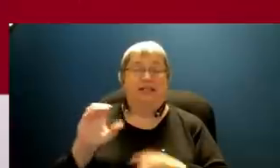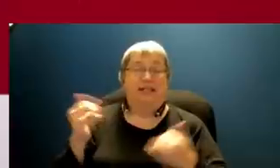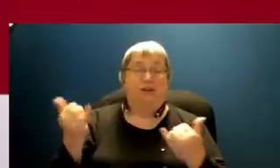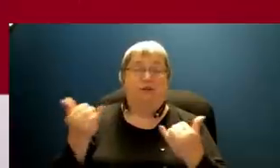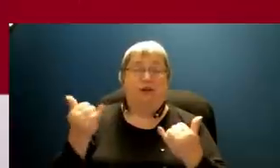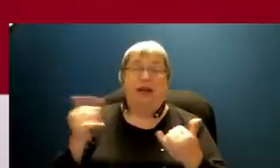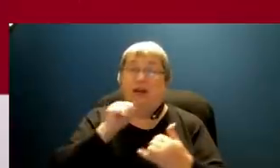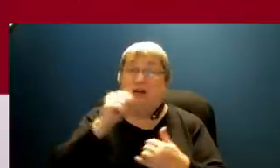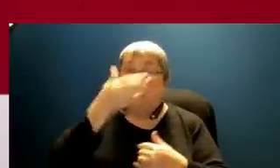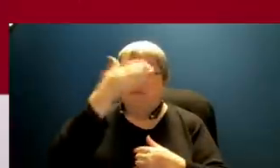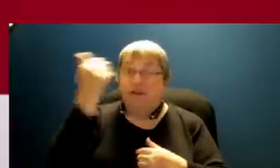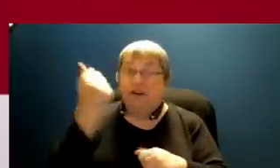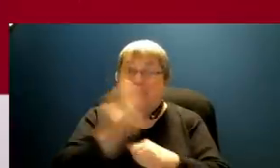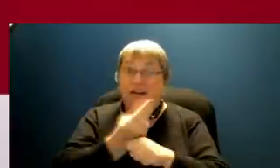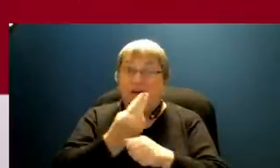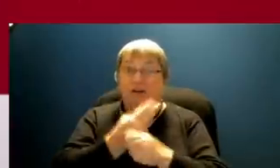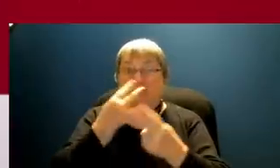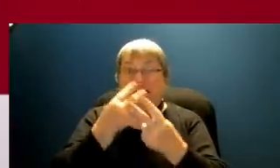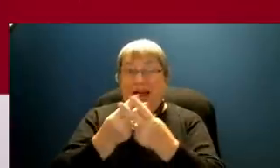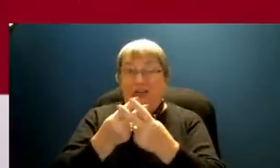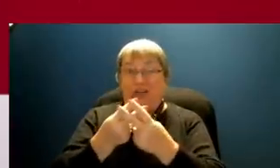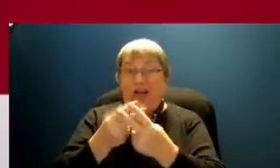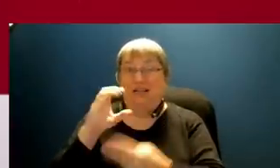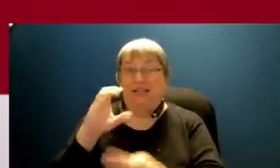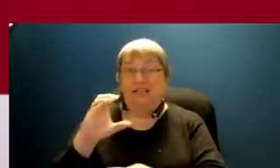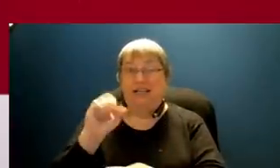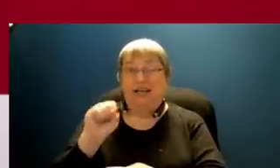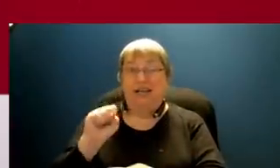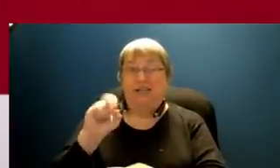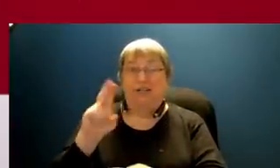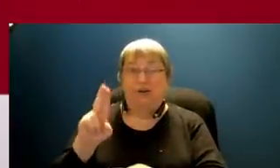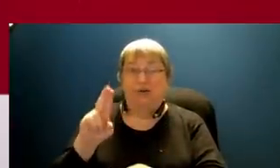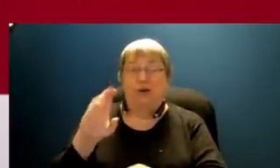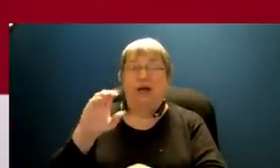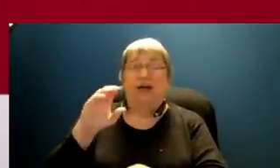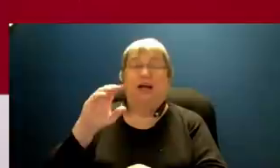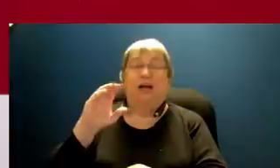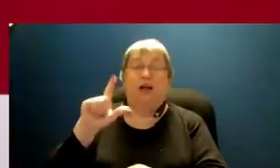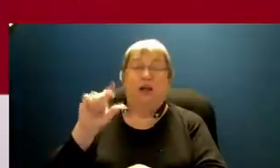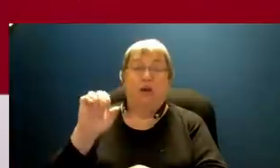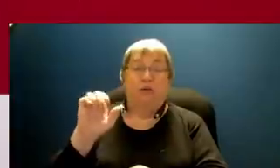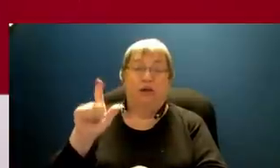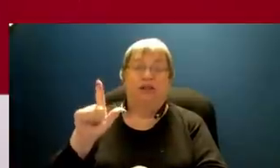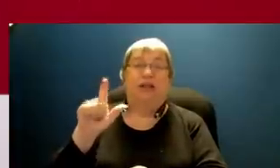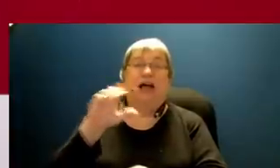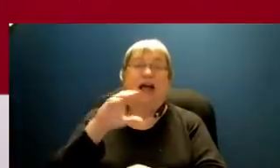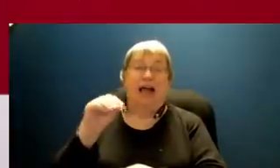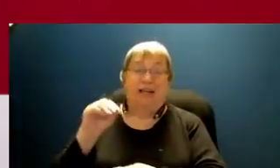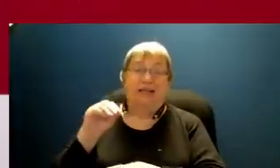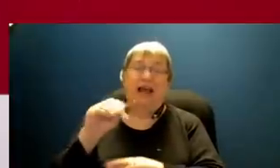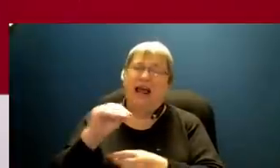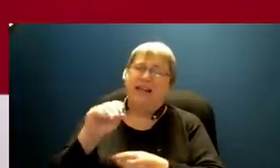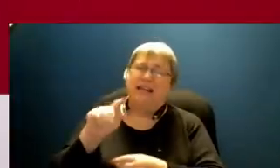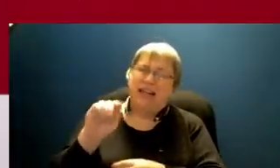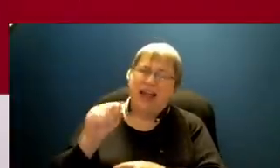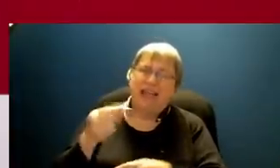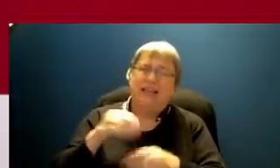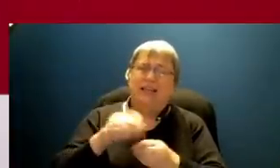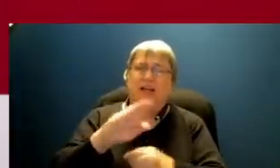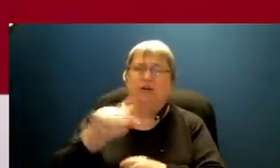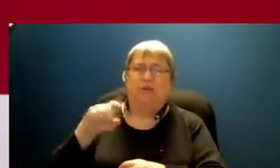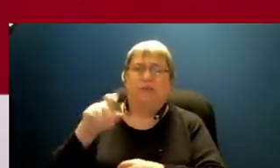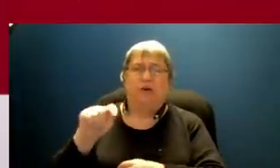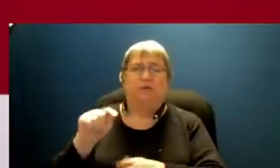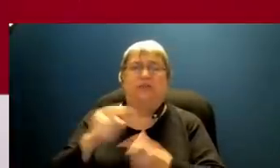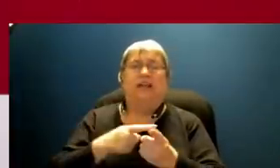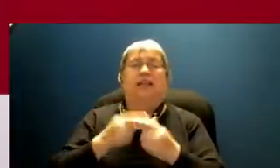use hashtag CSUGlobalGrad on social media and tag at CSUGlobal in your posts so you can be entered into